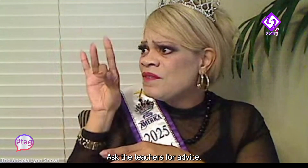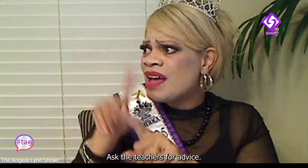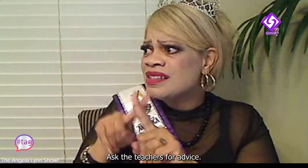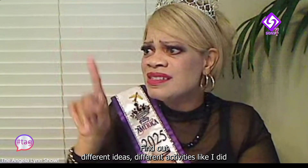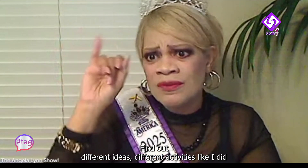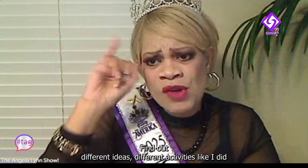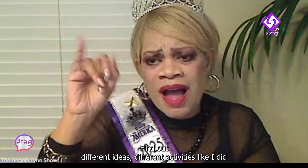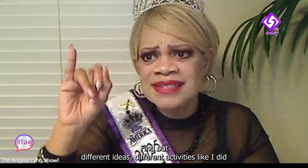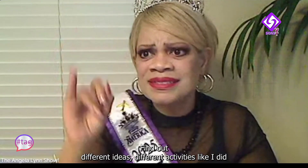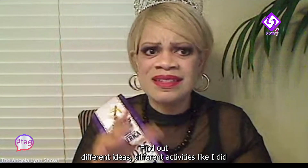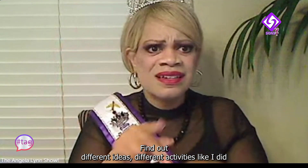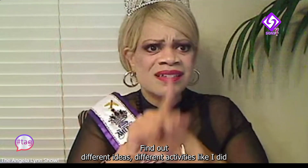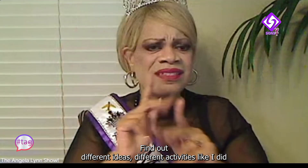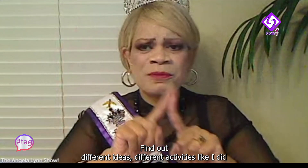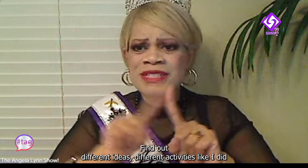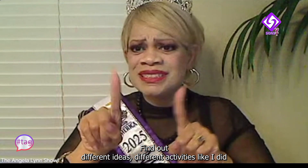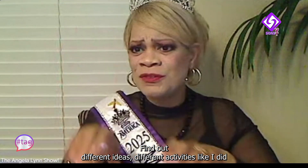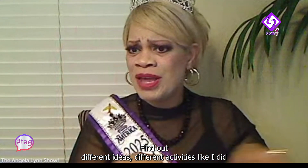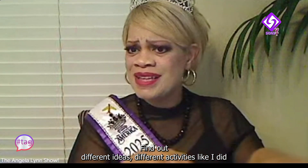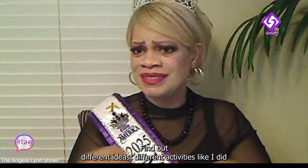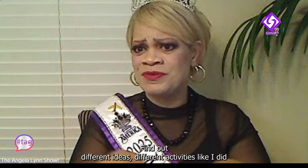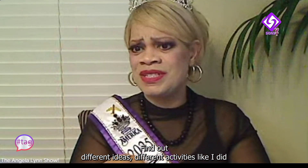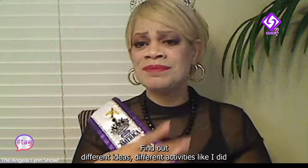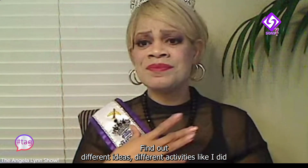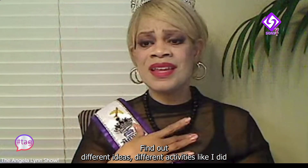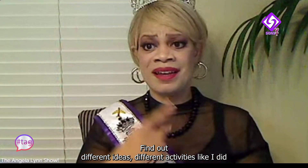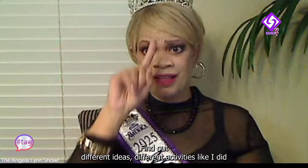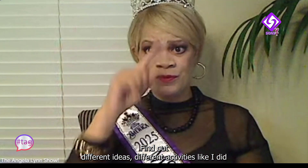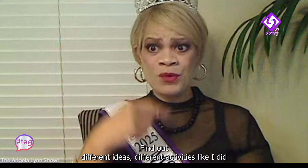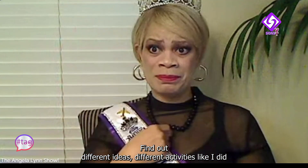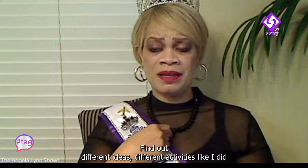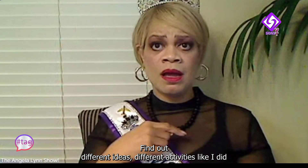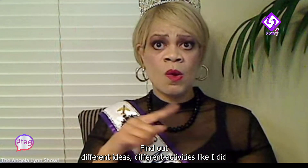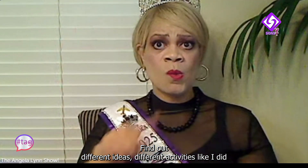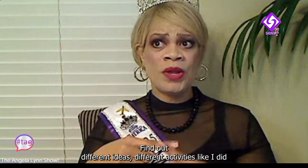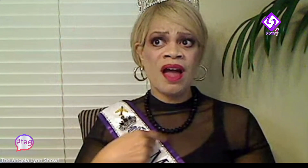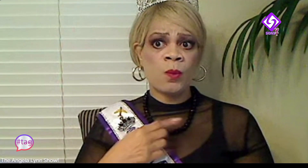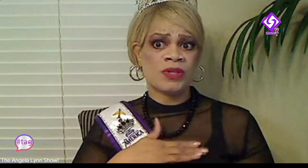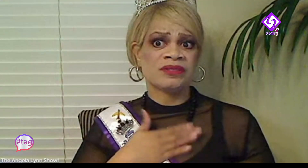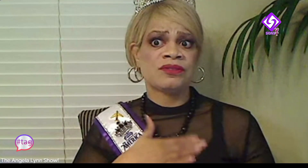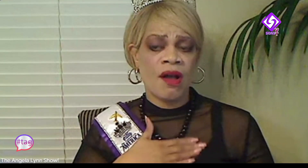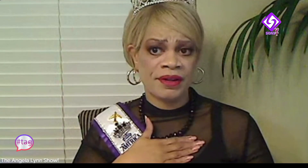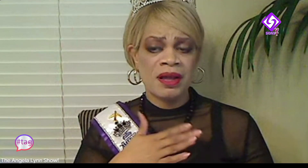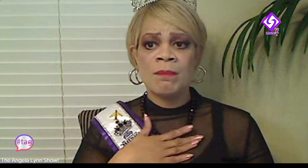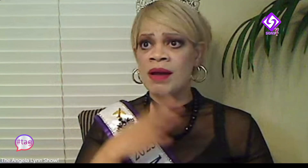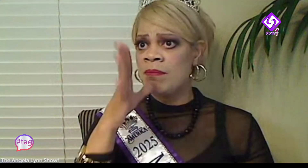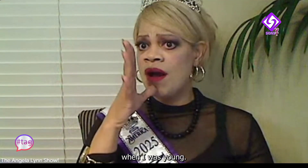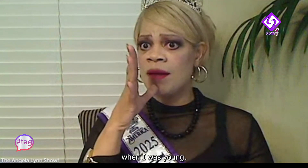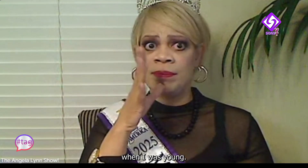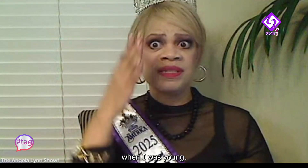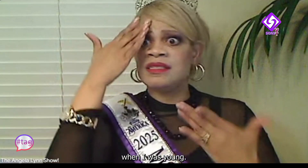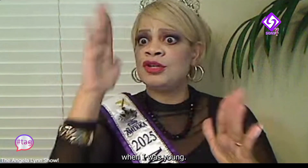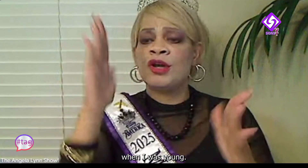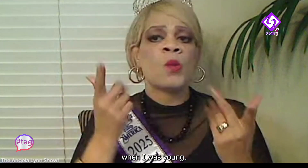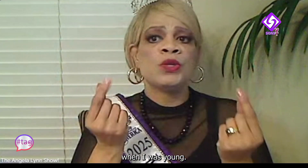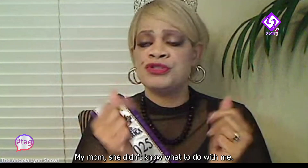teachers for advice, find out different ideas, different activities like I did. When